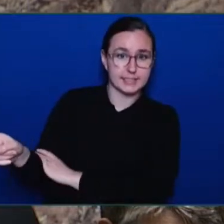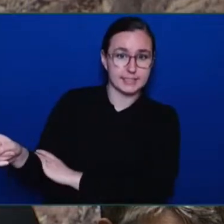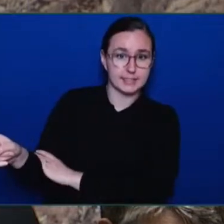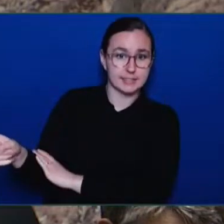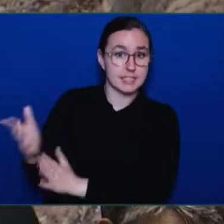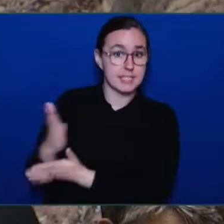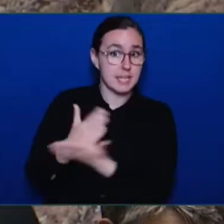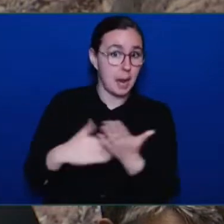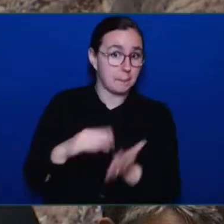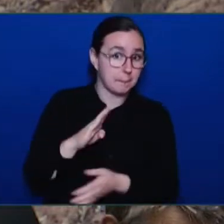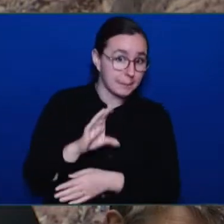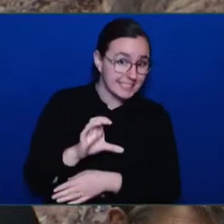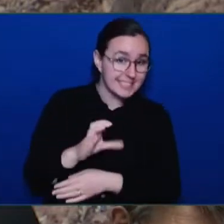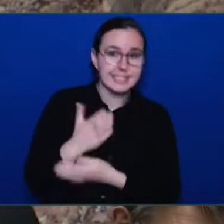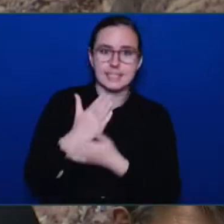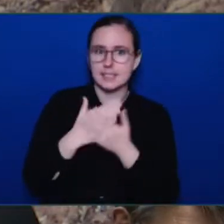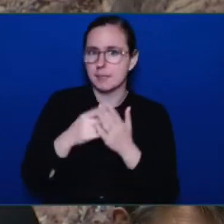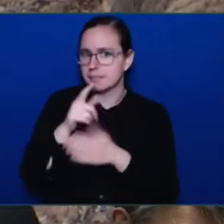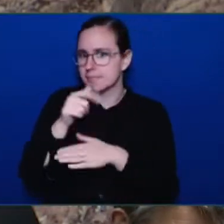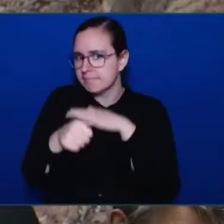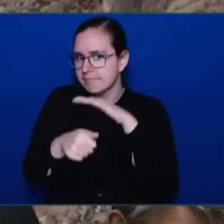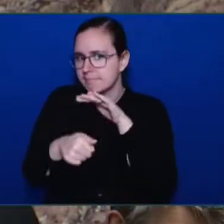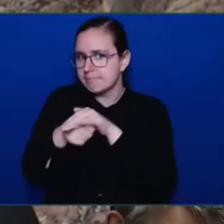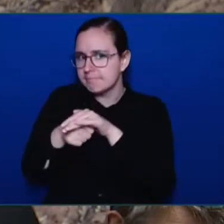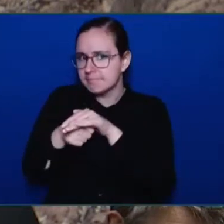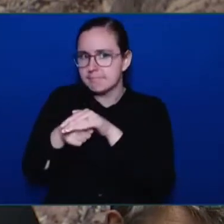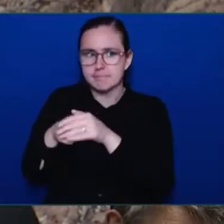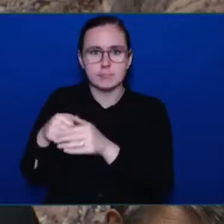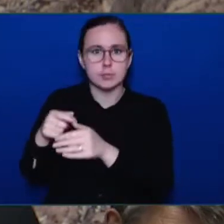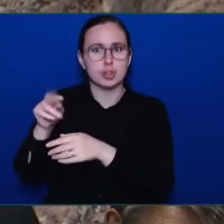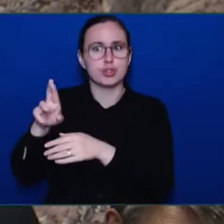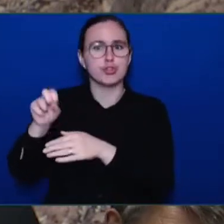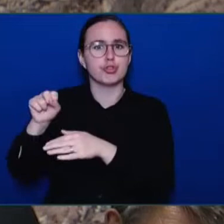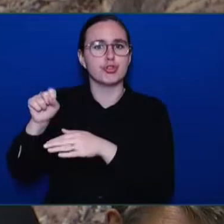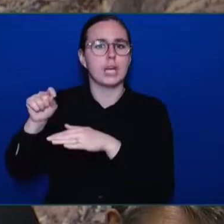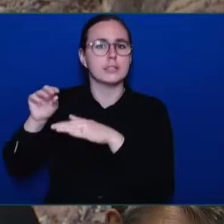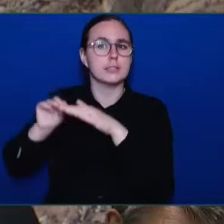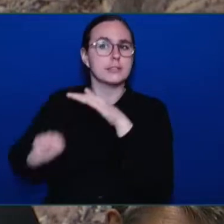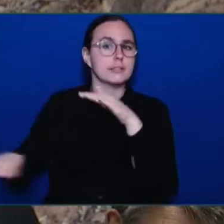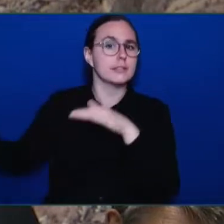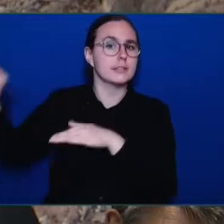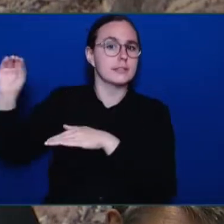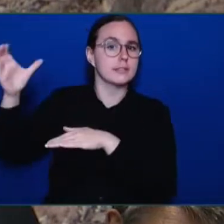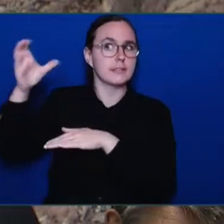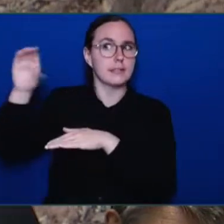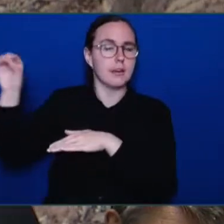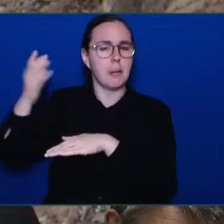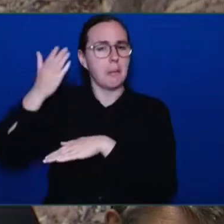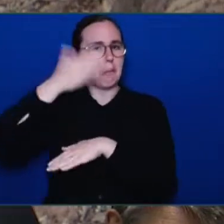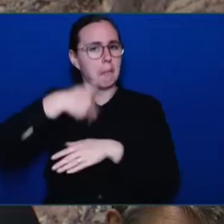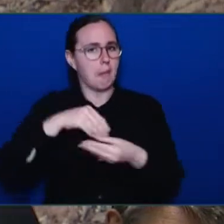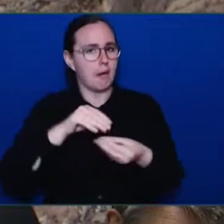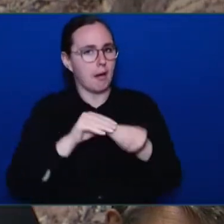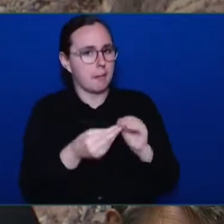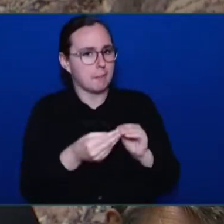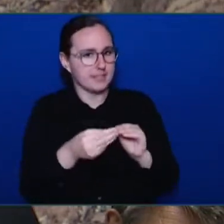numbered companies, but also have properties everywhere from Halifax, the United States, to properties in